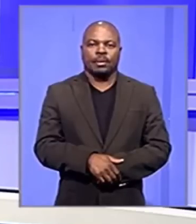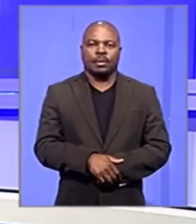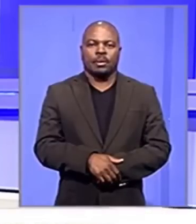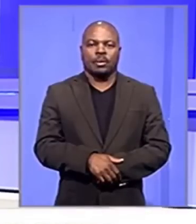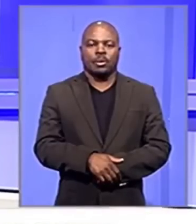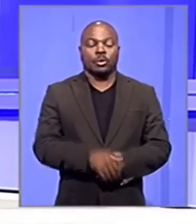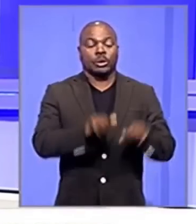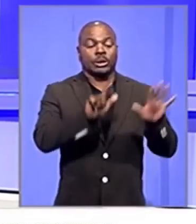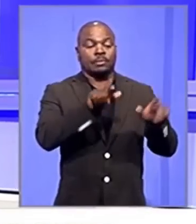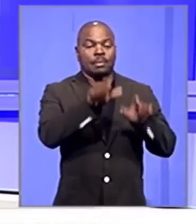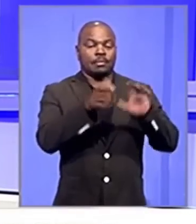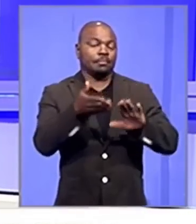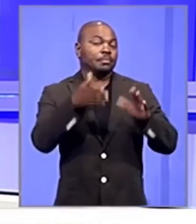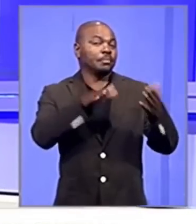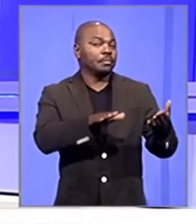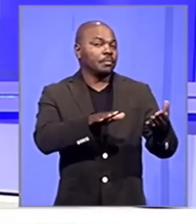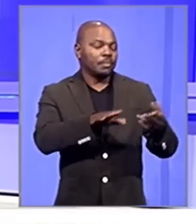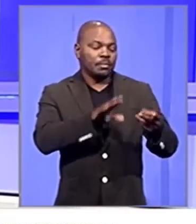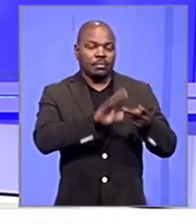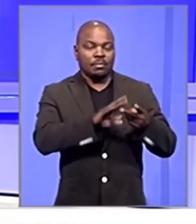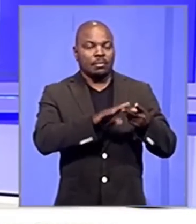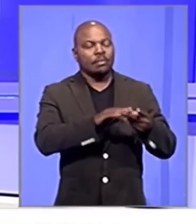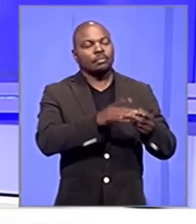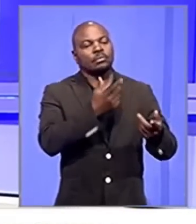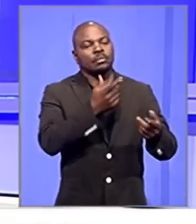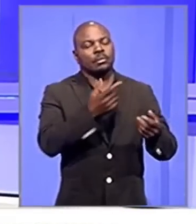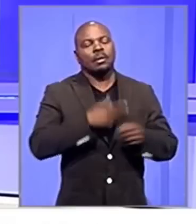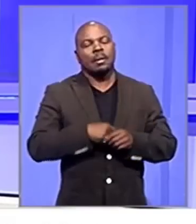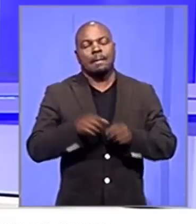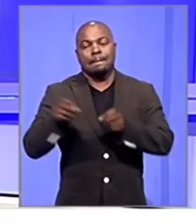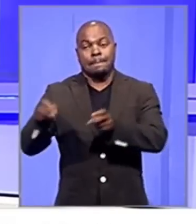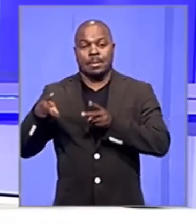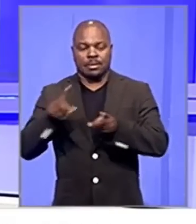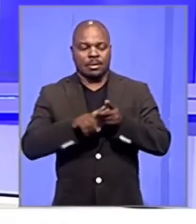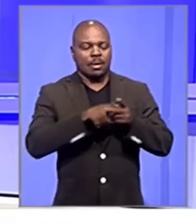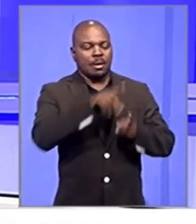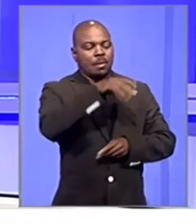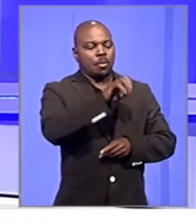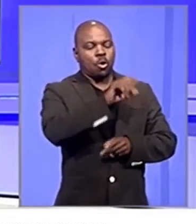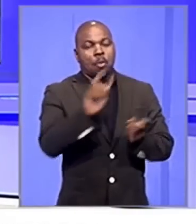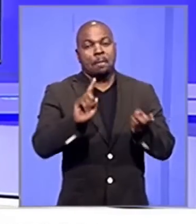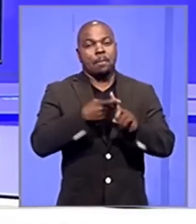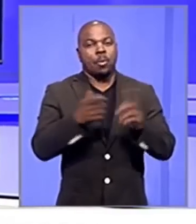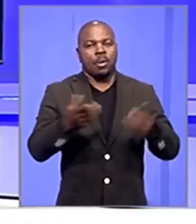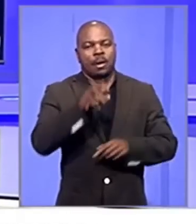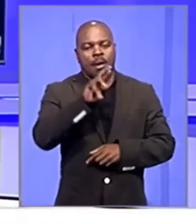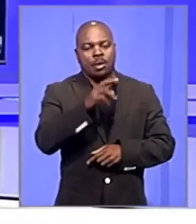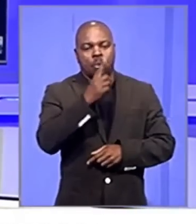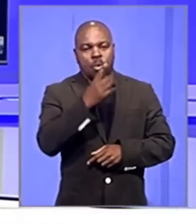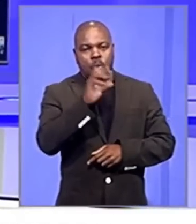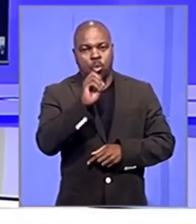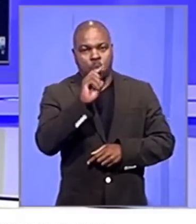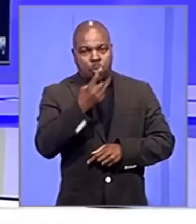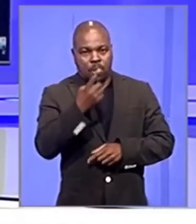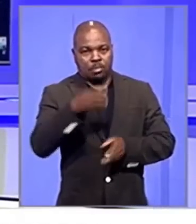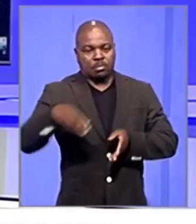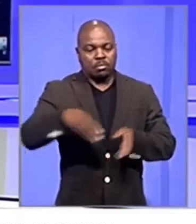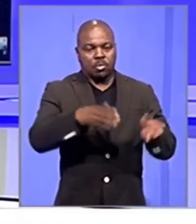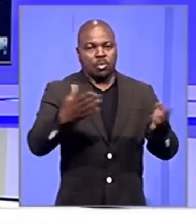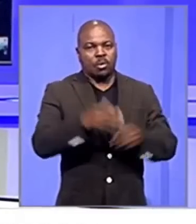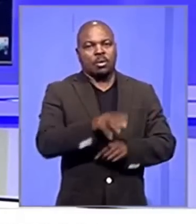Batho ba le supa ba tlhokafetse fa sejanaga sa Polo le Mercedes-Benz di thulana kwa tseleng ya R101 magareng ga Motimole